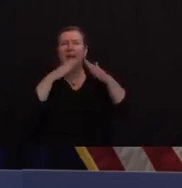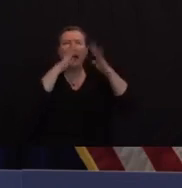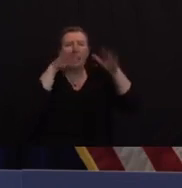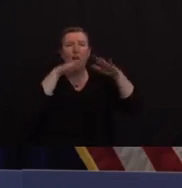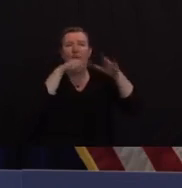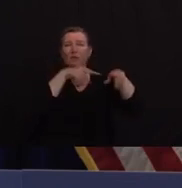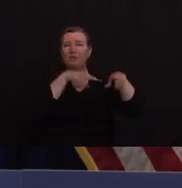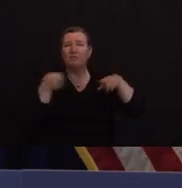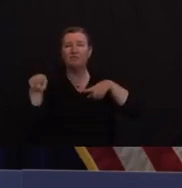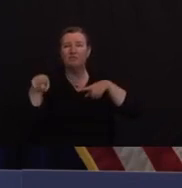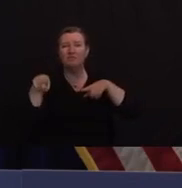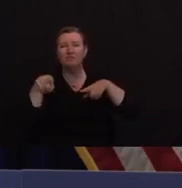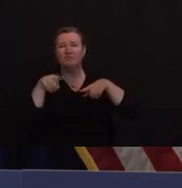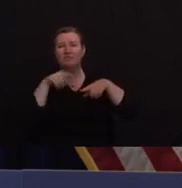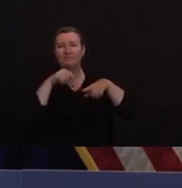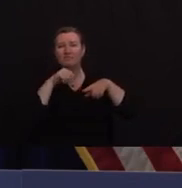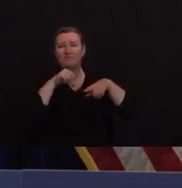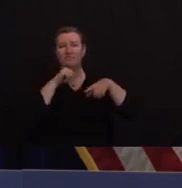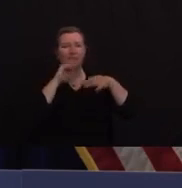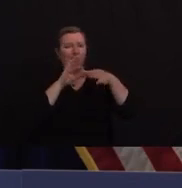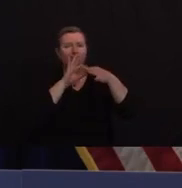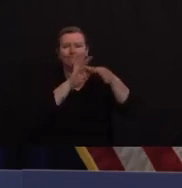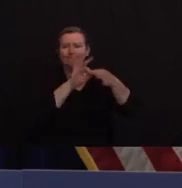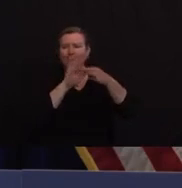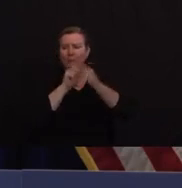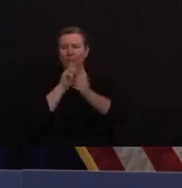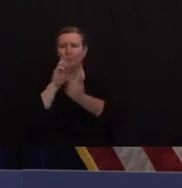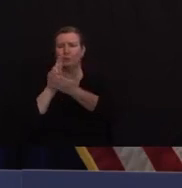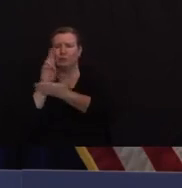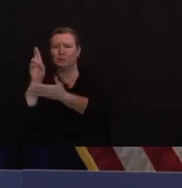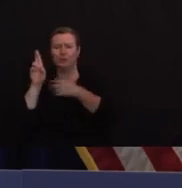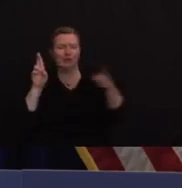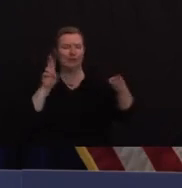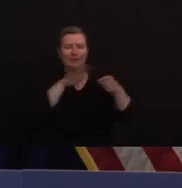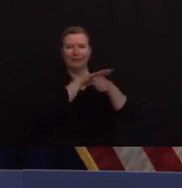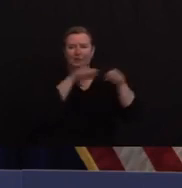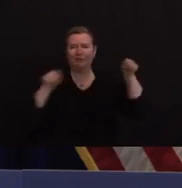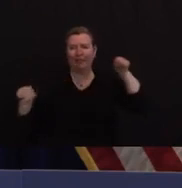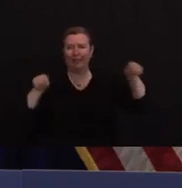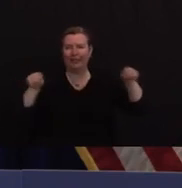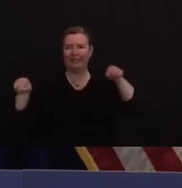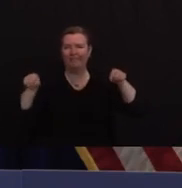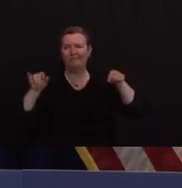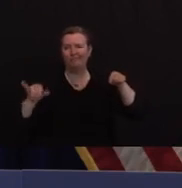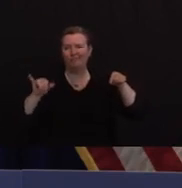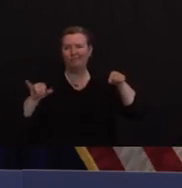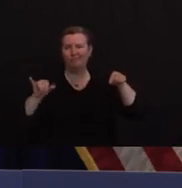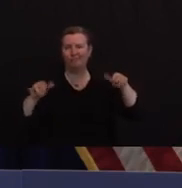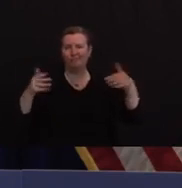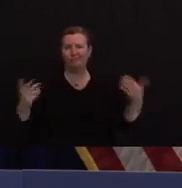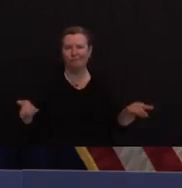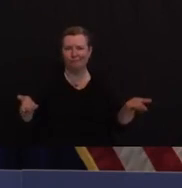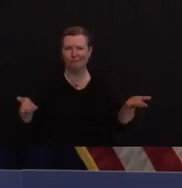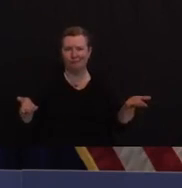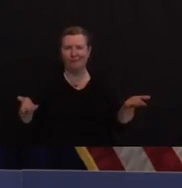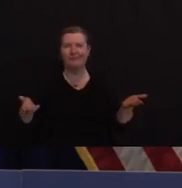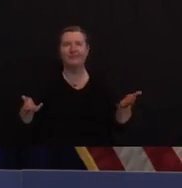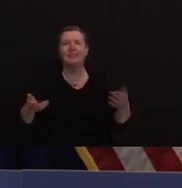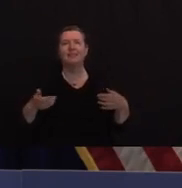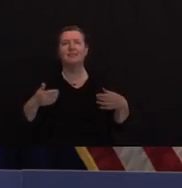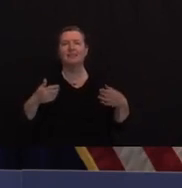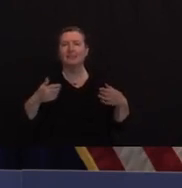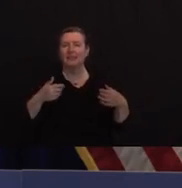we've had difficulty identifying New Brunswick's percent, but with taking the students out, their percentage is